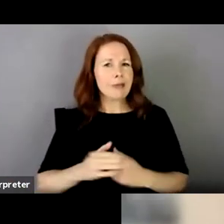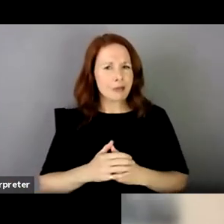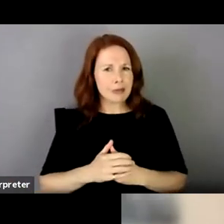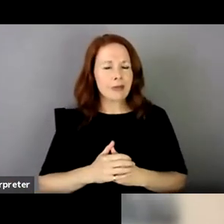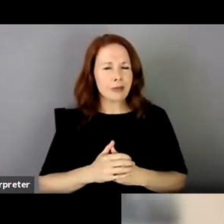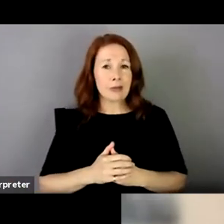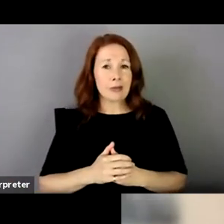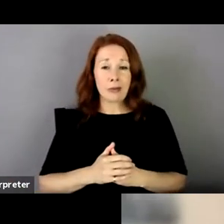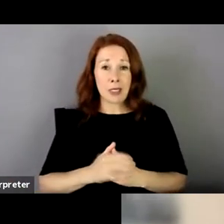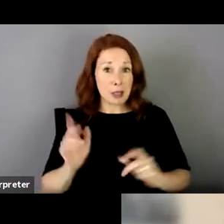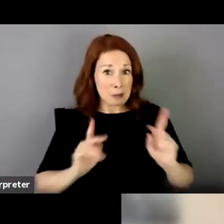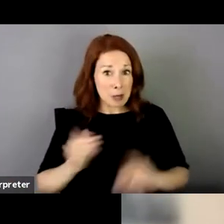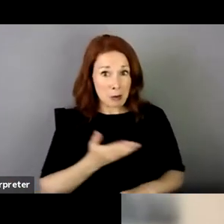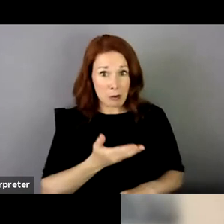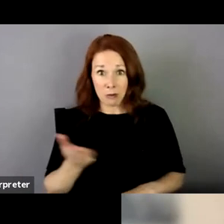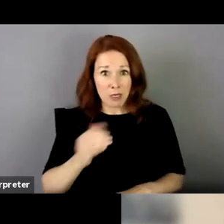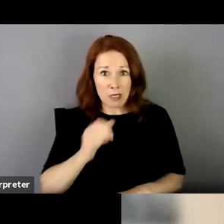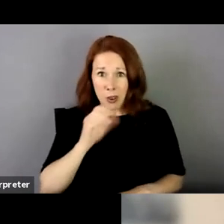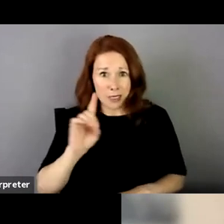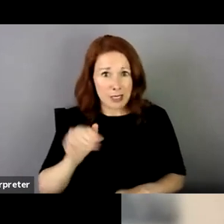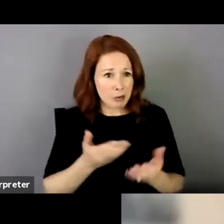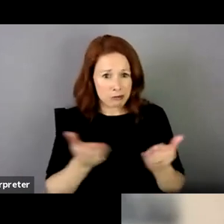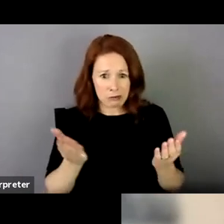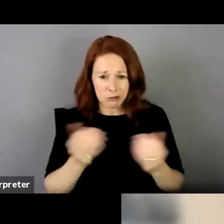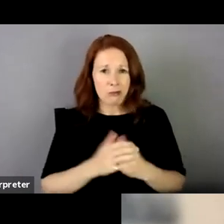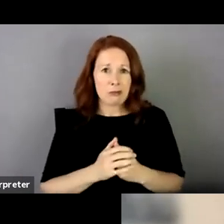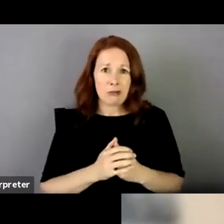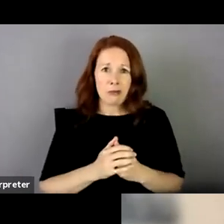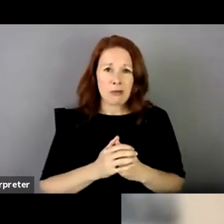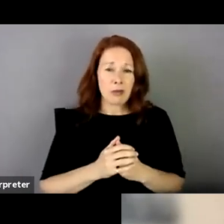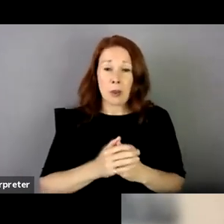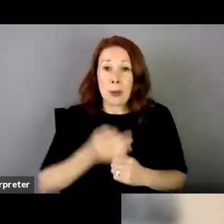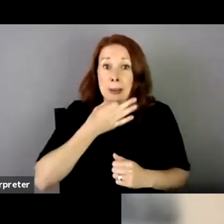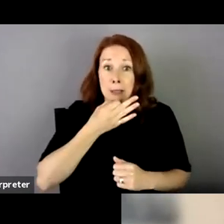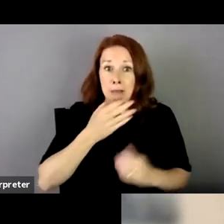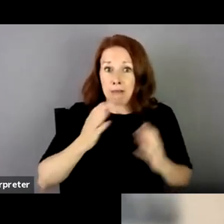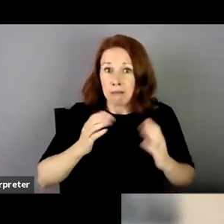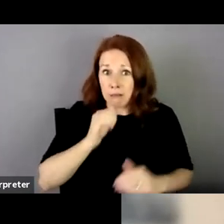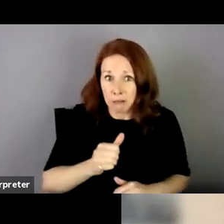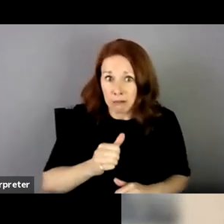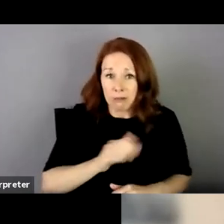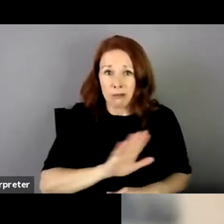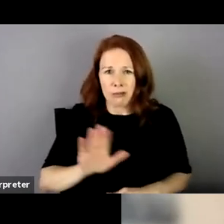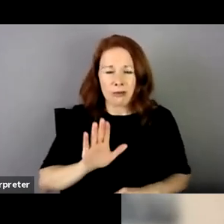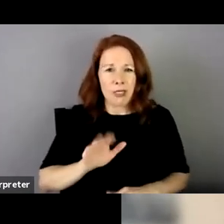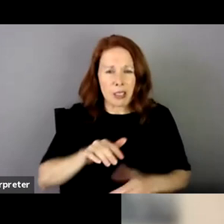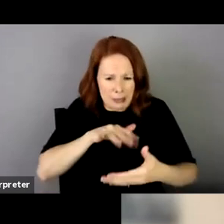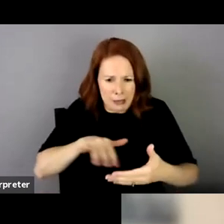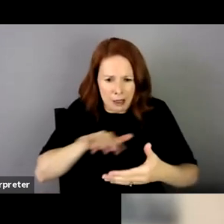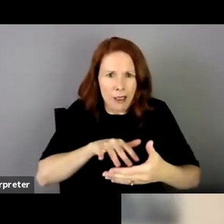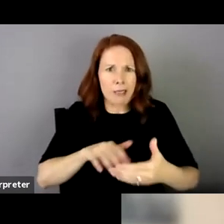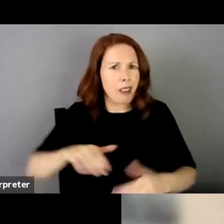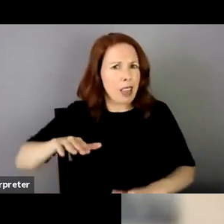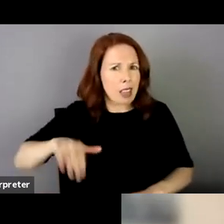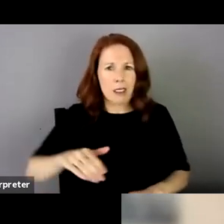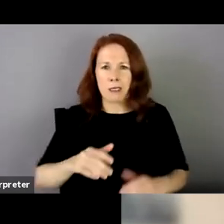who are not disabled themselves or aren't experts in the area of accessibility, haven't studied